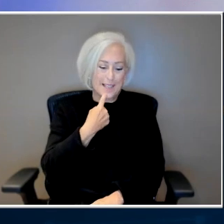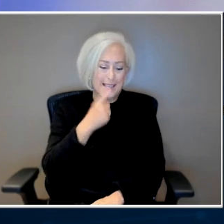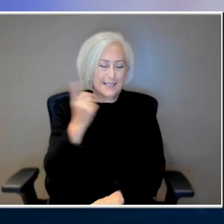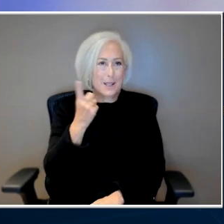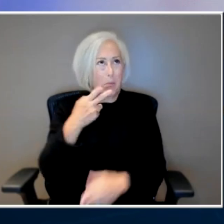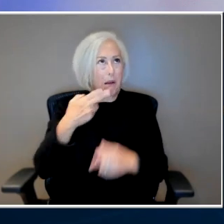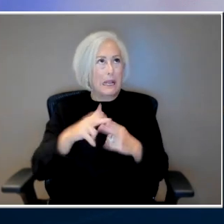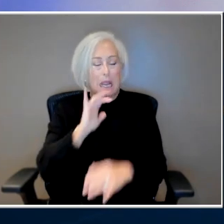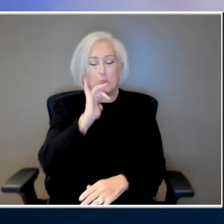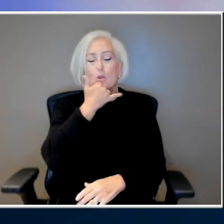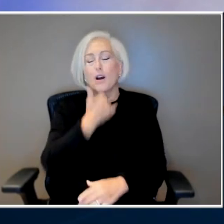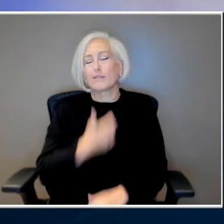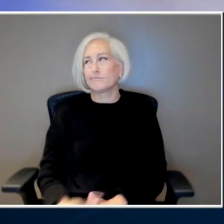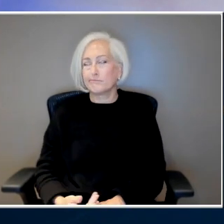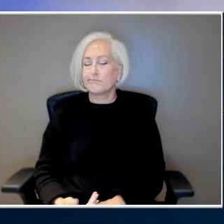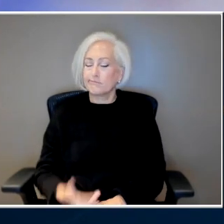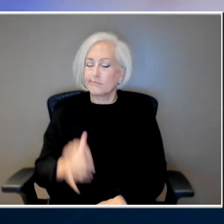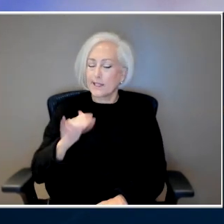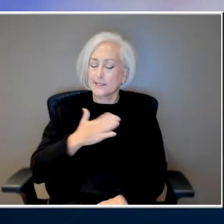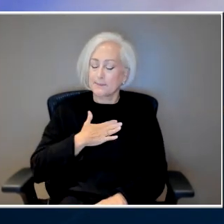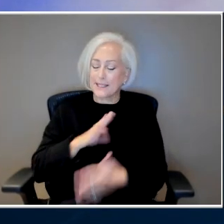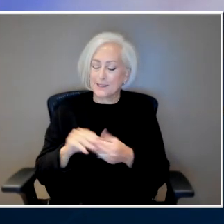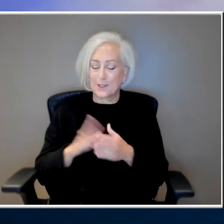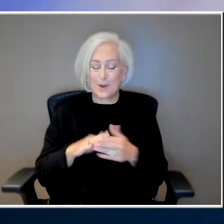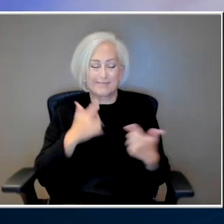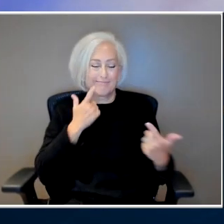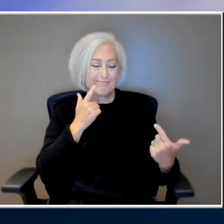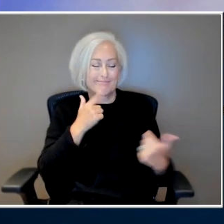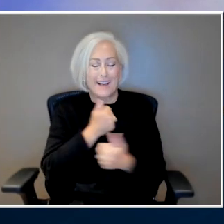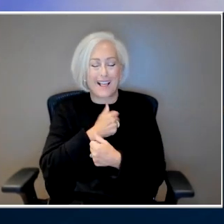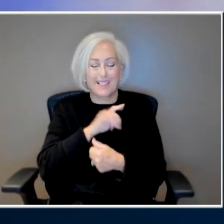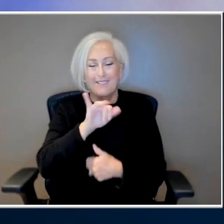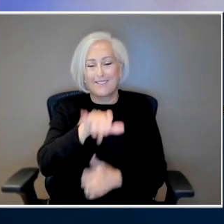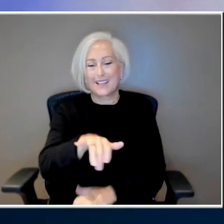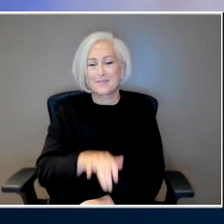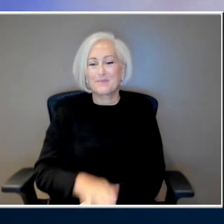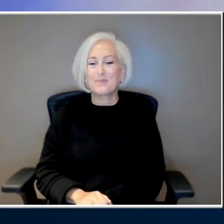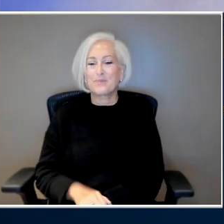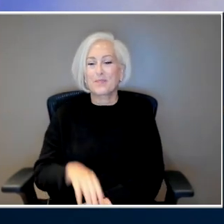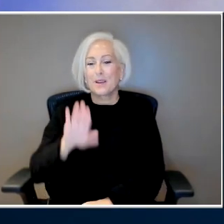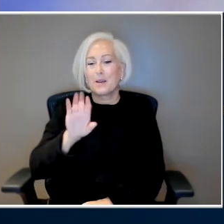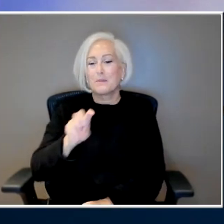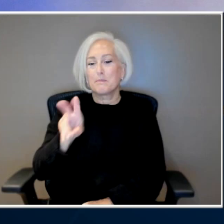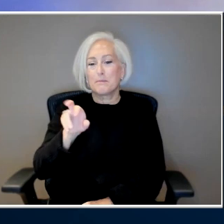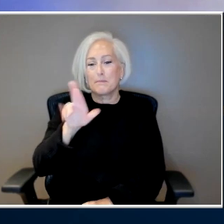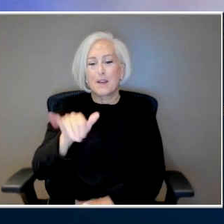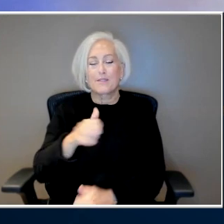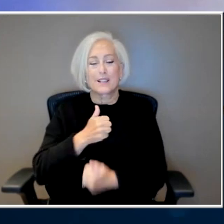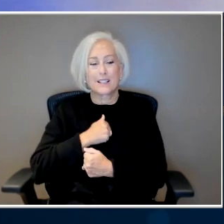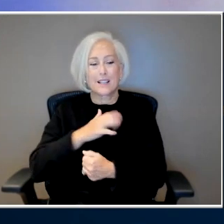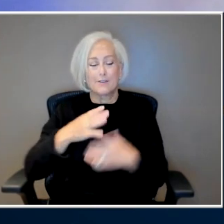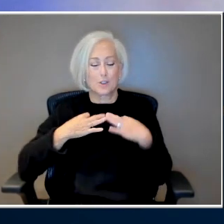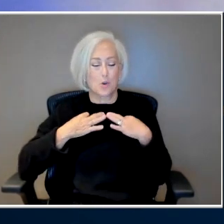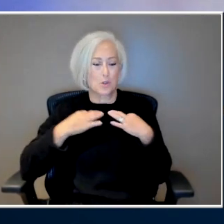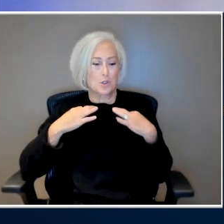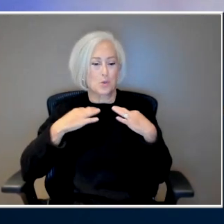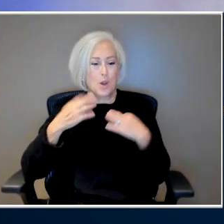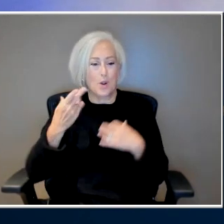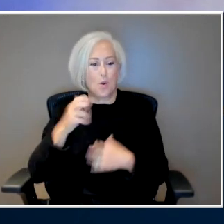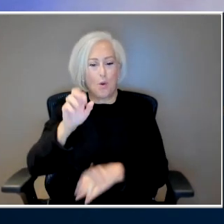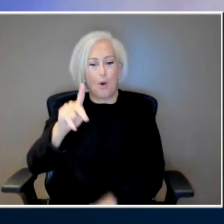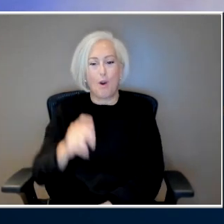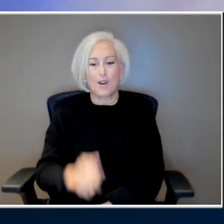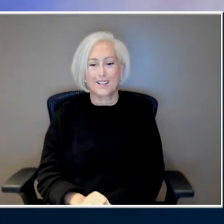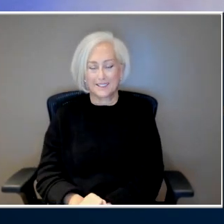story. I know. I love it. Okay, first, Beverly loves your sweater, Hawk. Yeah.